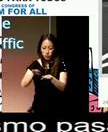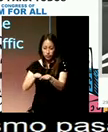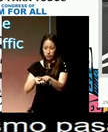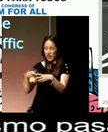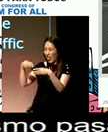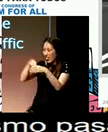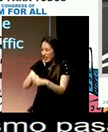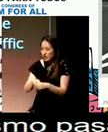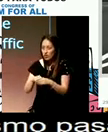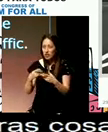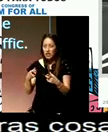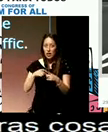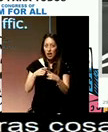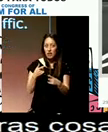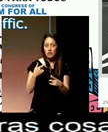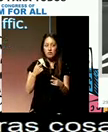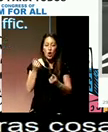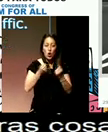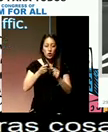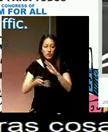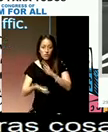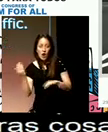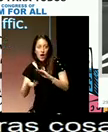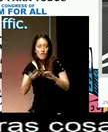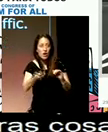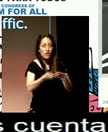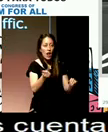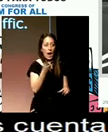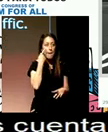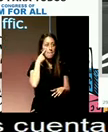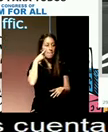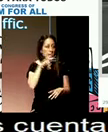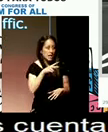enjoy heritage with the traffic.